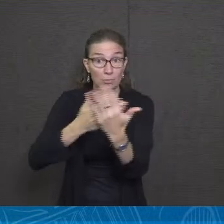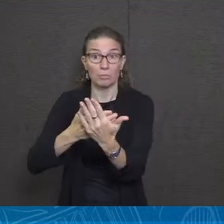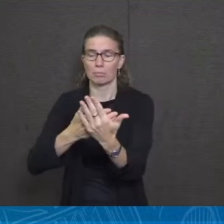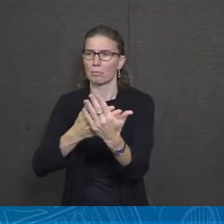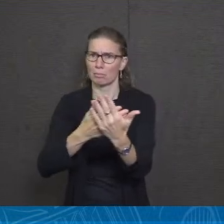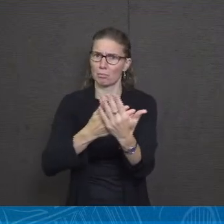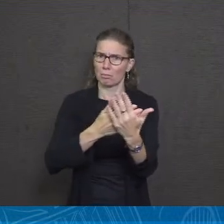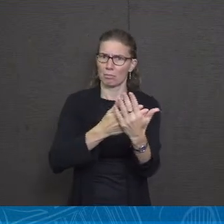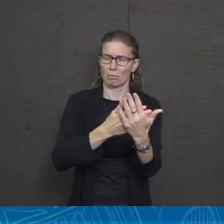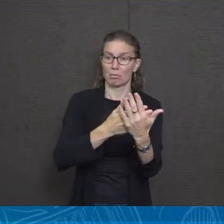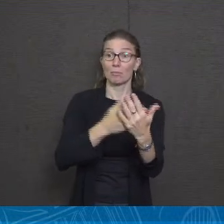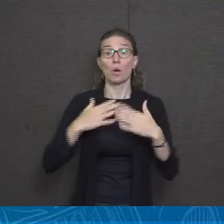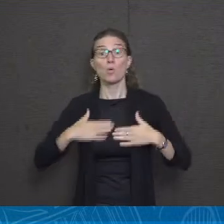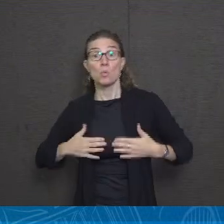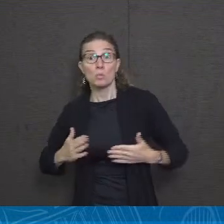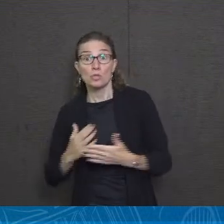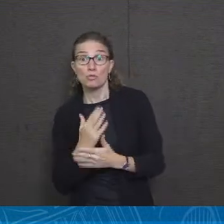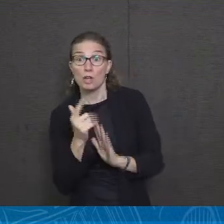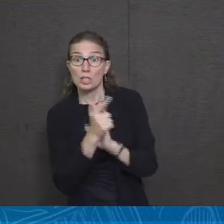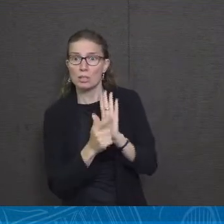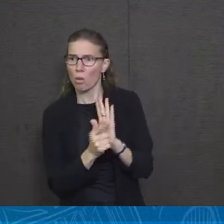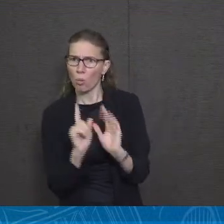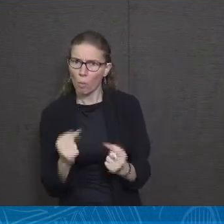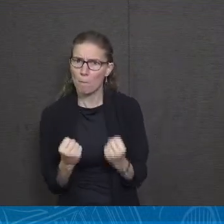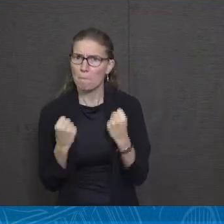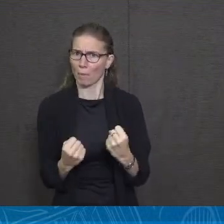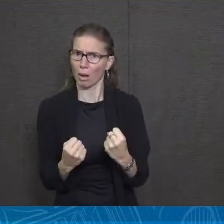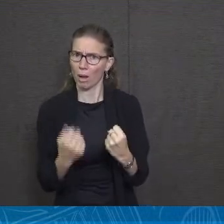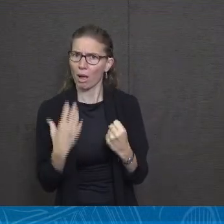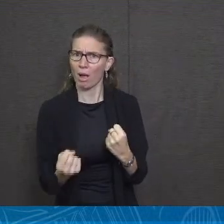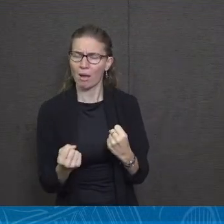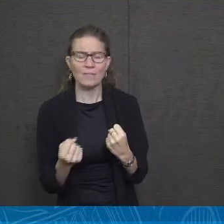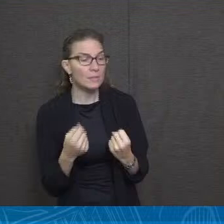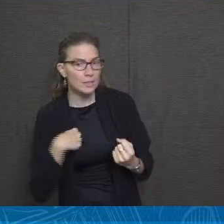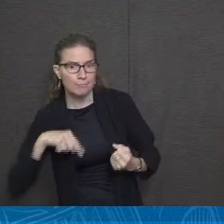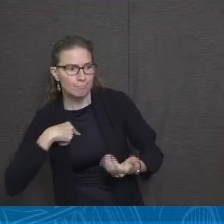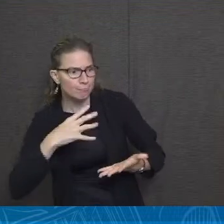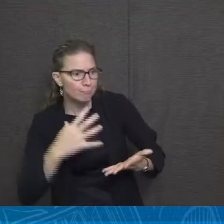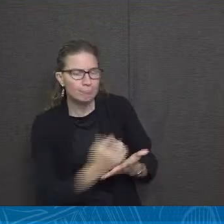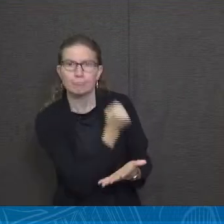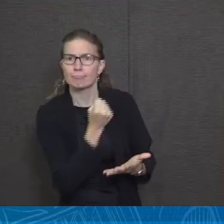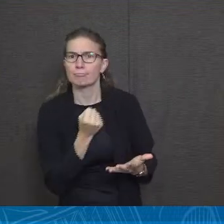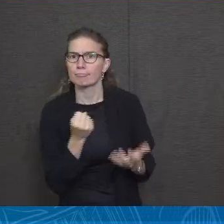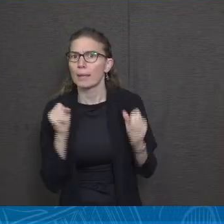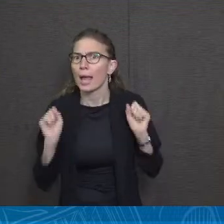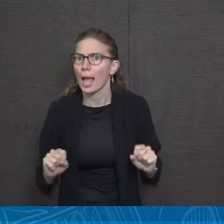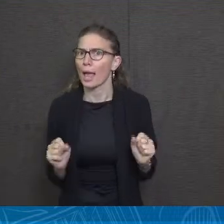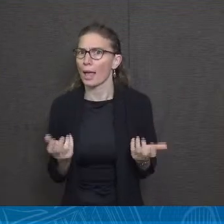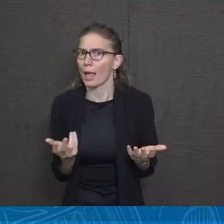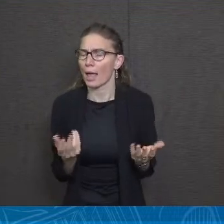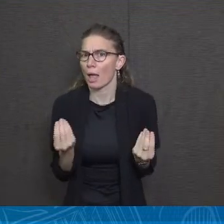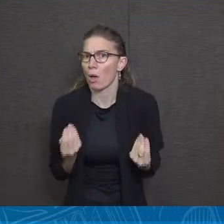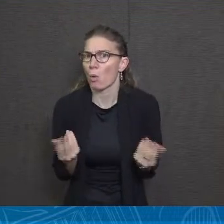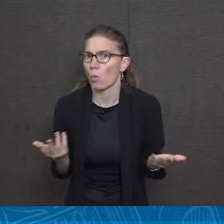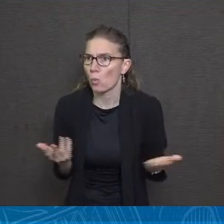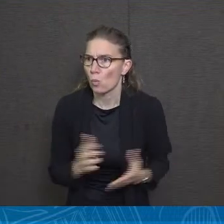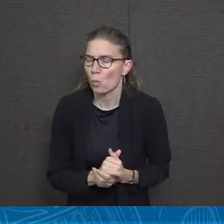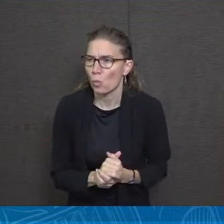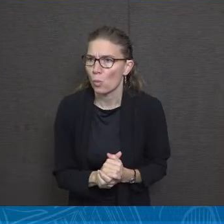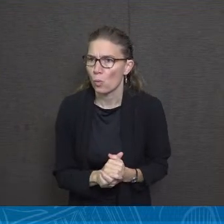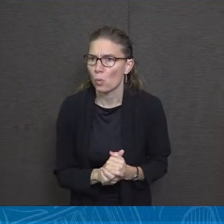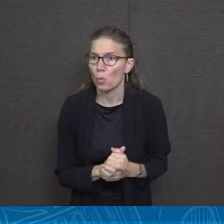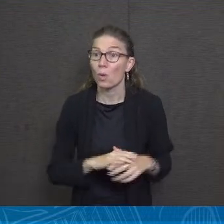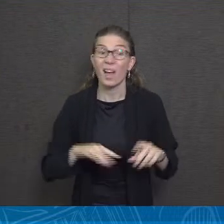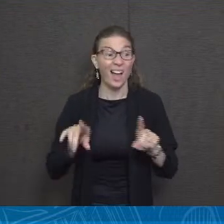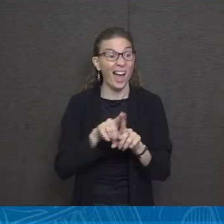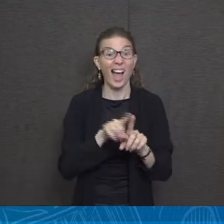behind human rights law to analyze realities. And the question of redress also that you raised, Rosemary, I think was